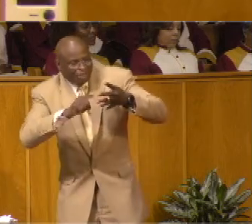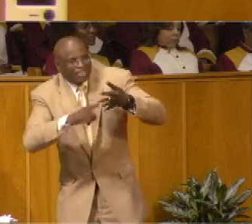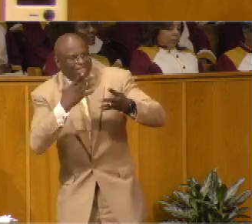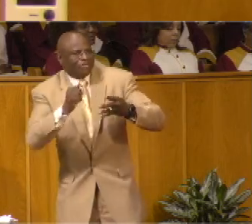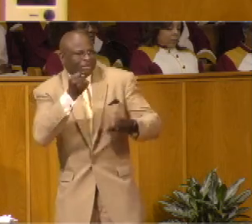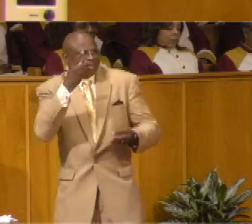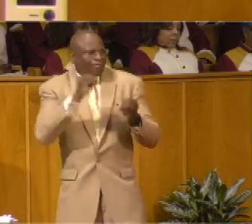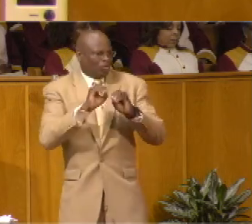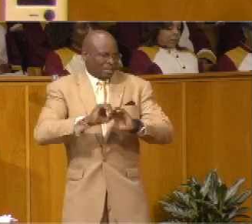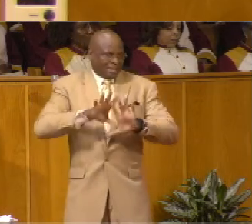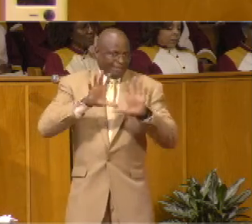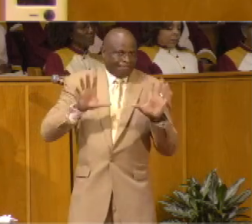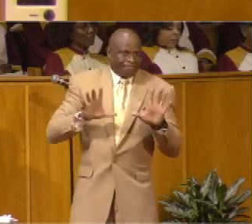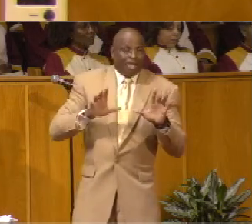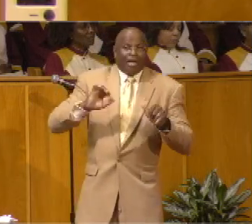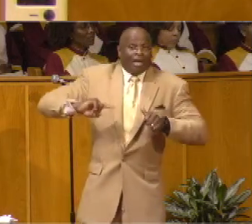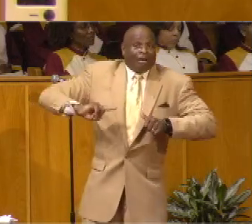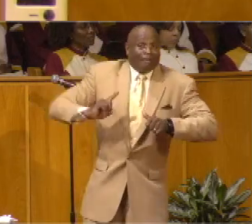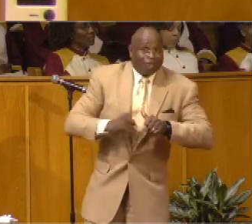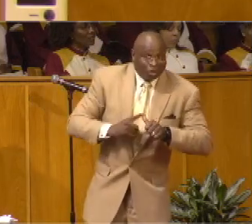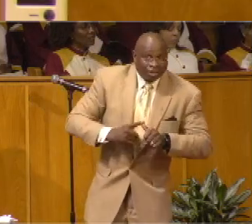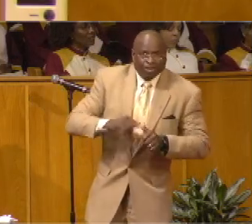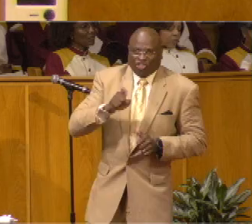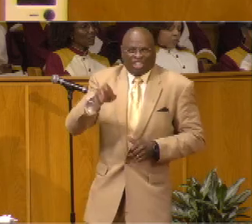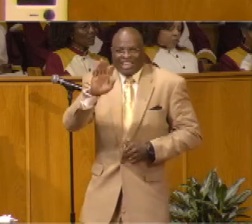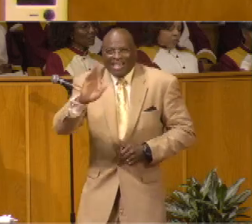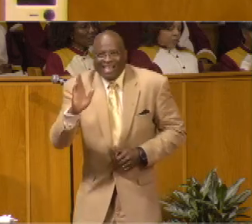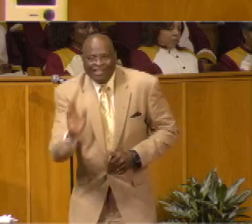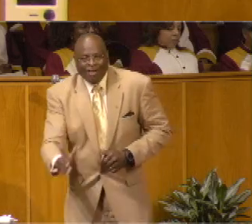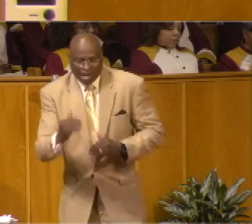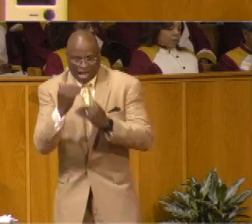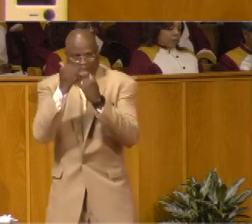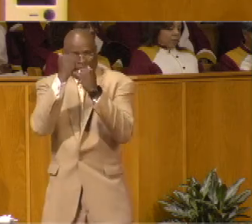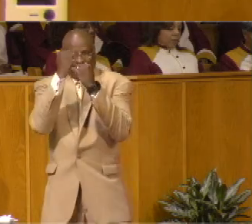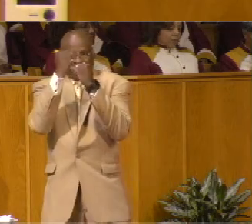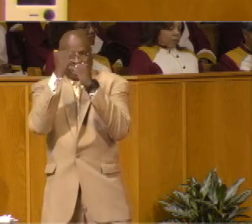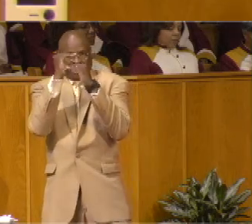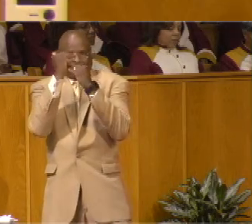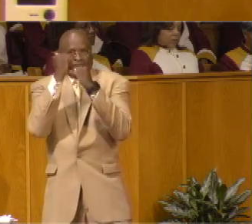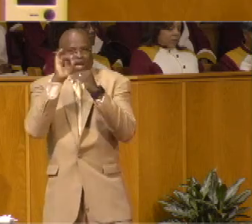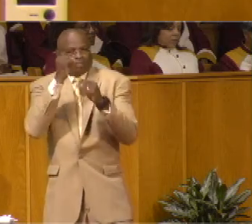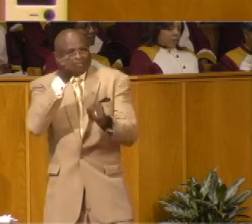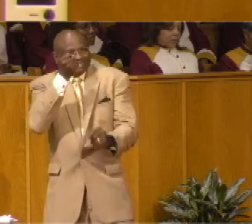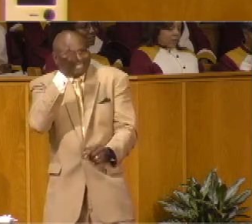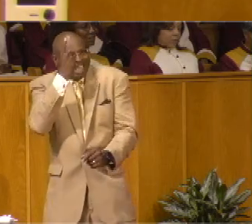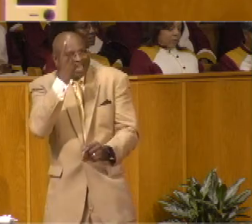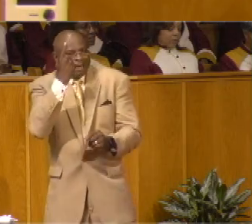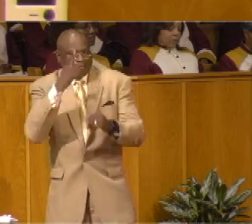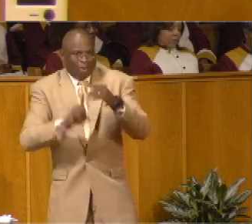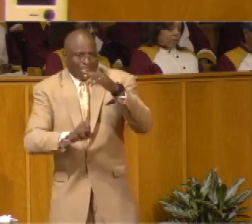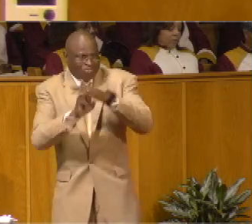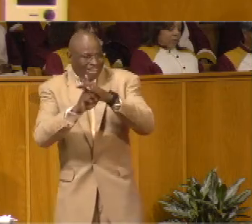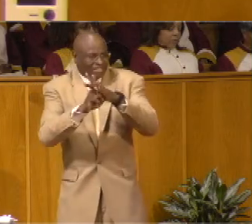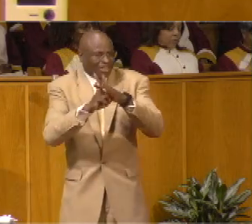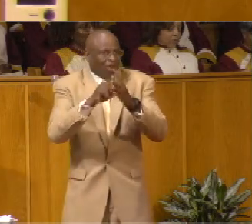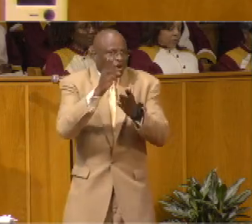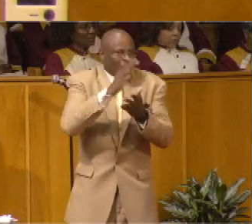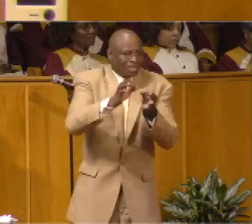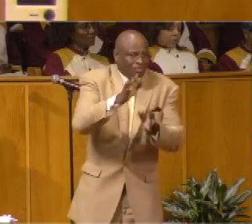today. And the first one is that you should never limit your perspective of the presence of the Holy